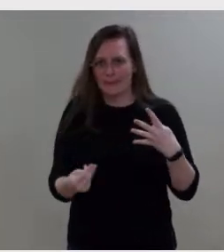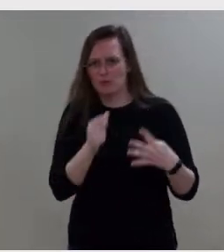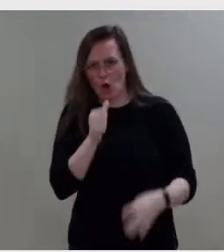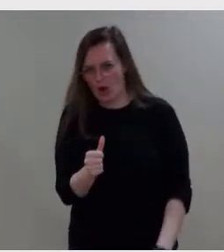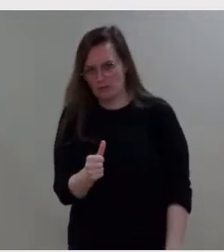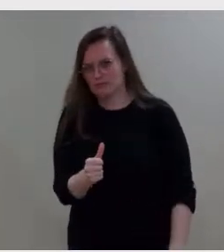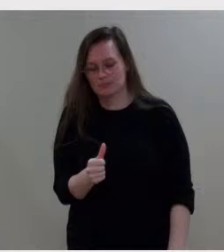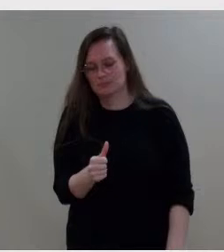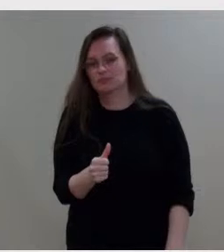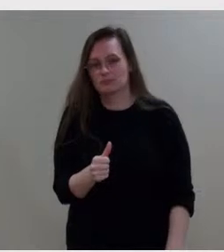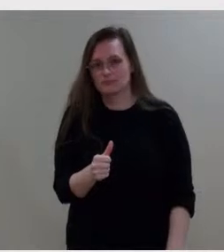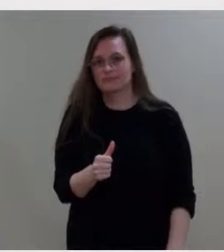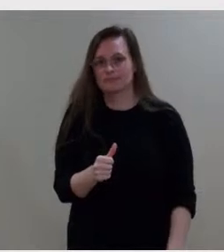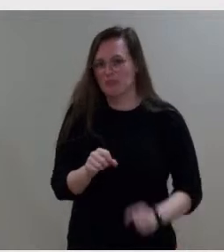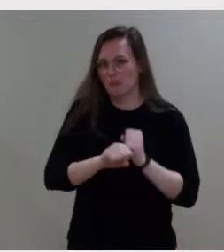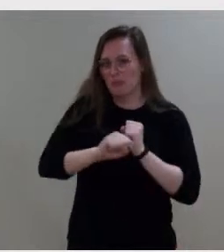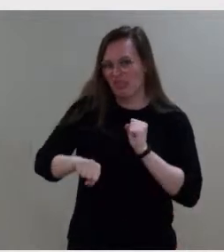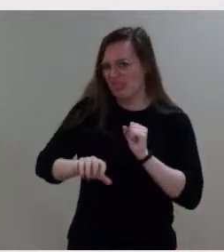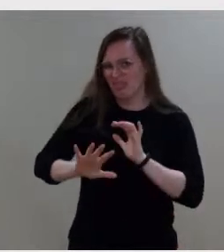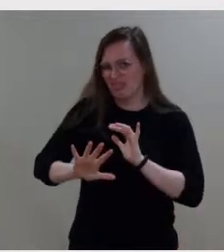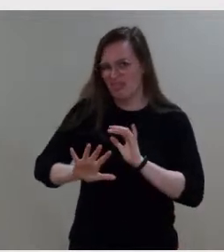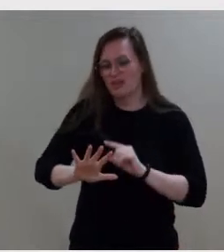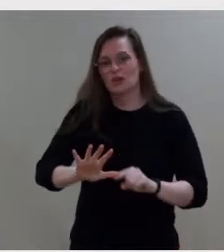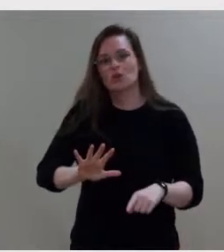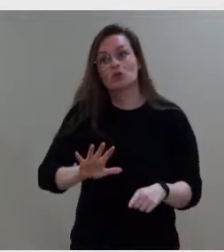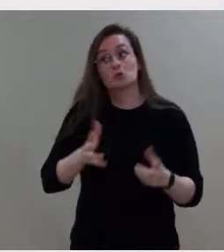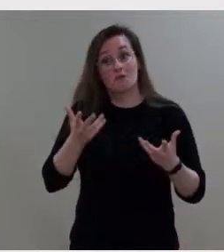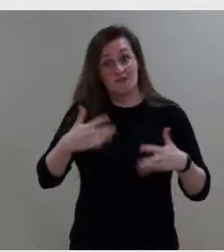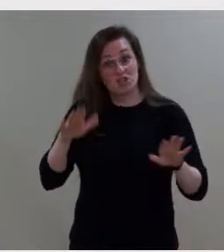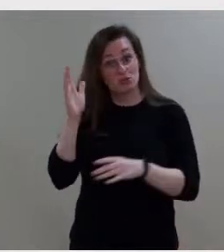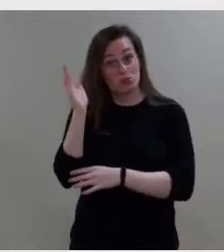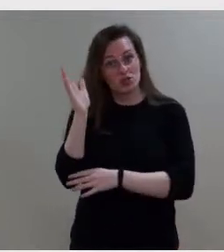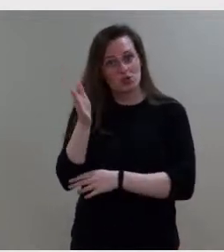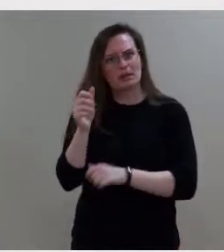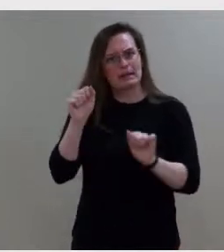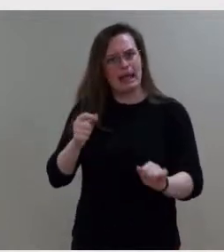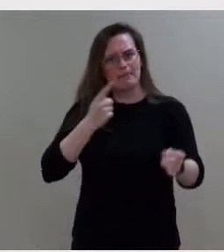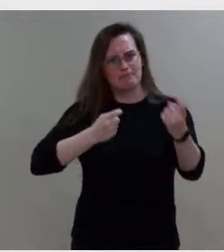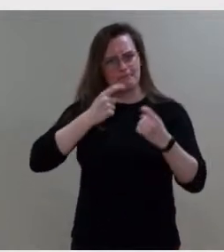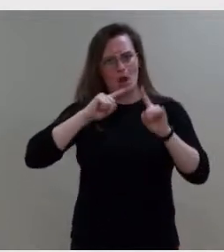and we'll be happy to answer questions following the presentation.